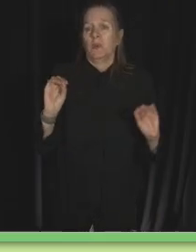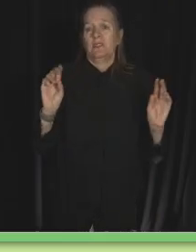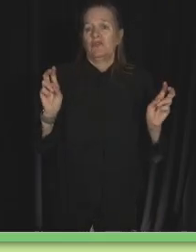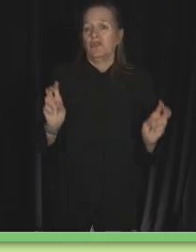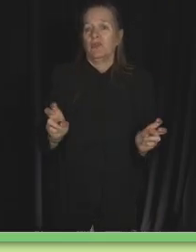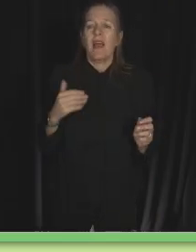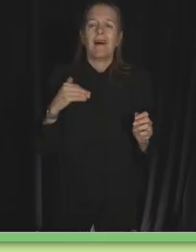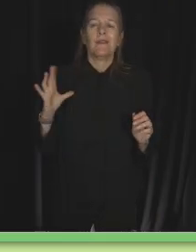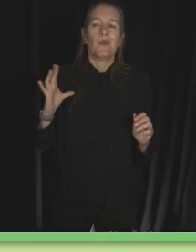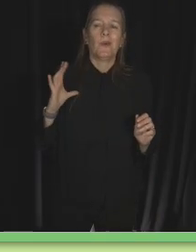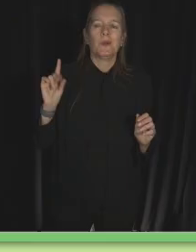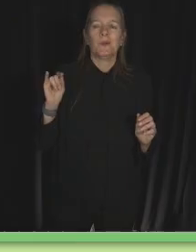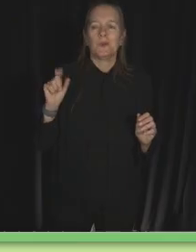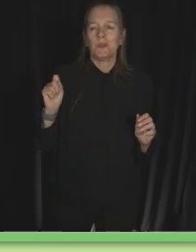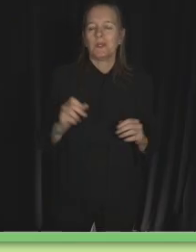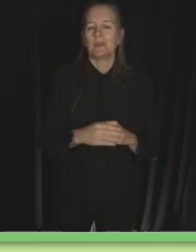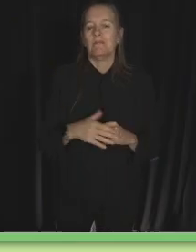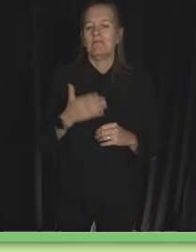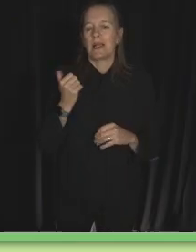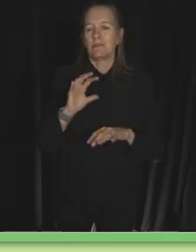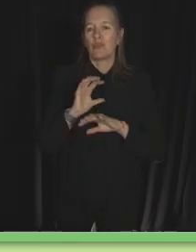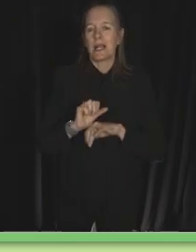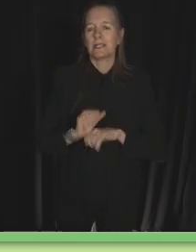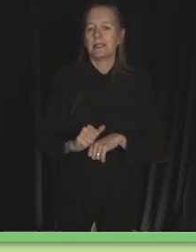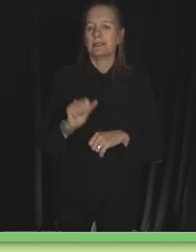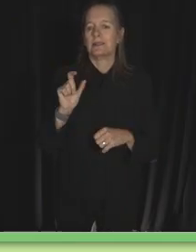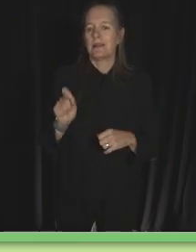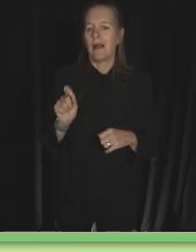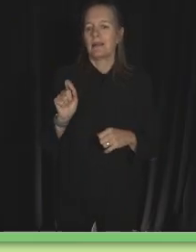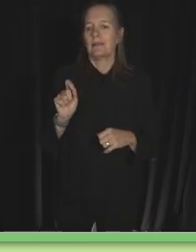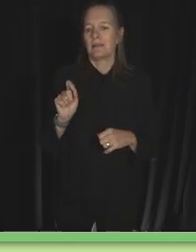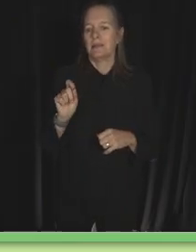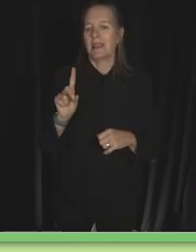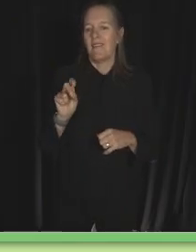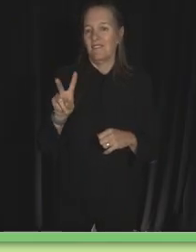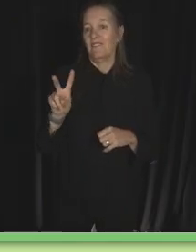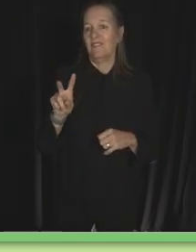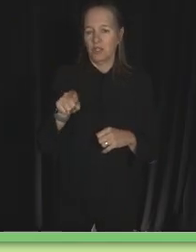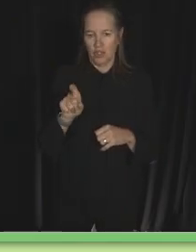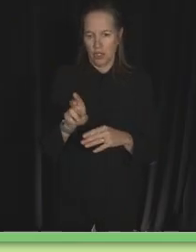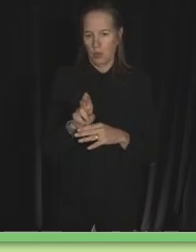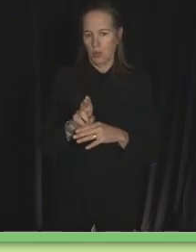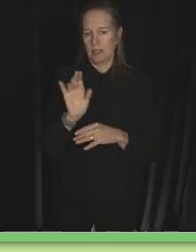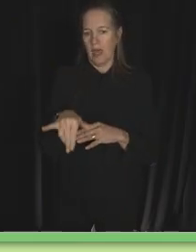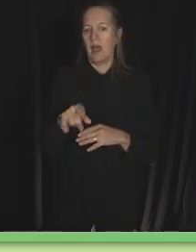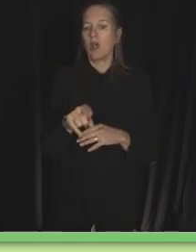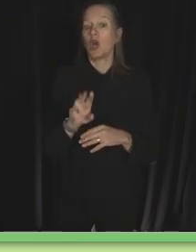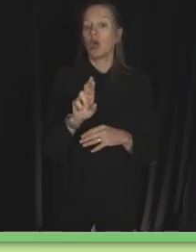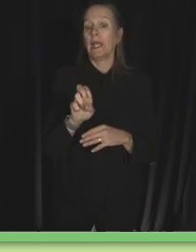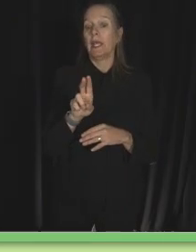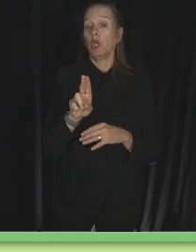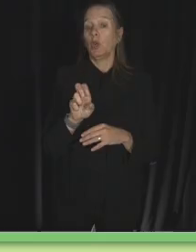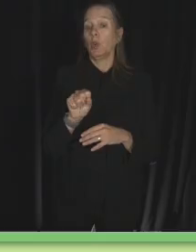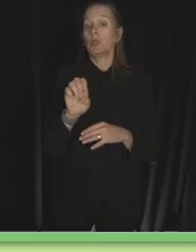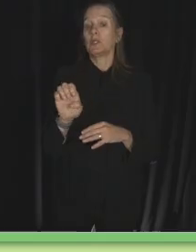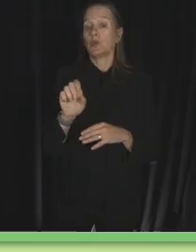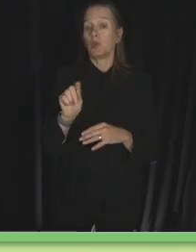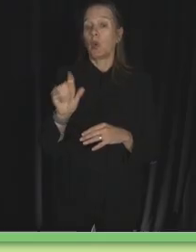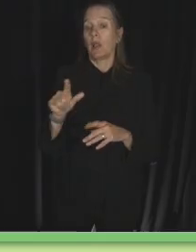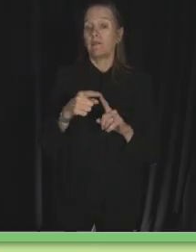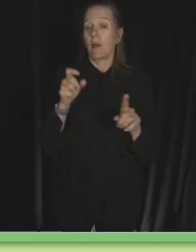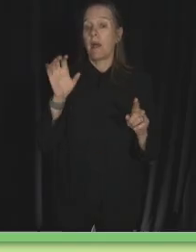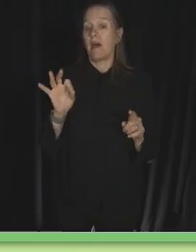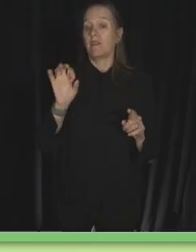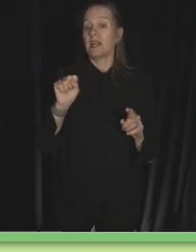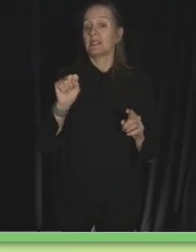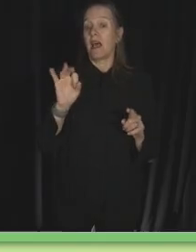cool tools out there, bestpractices.dev you should be using today. The reuse tool by FSFAE will automatically create an SBOM